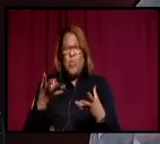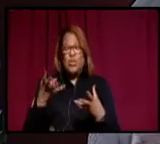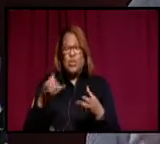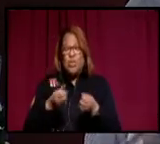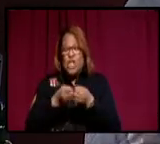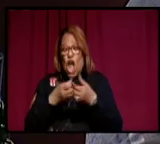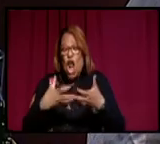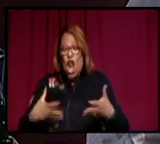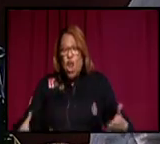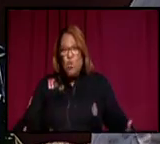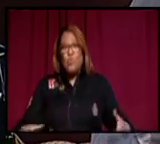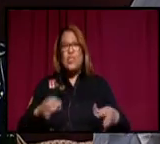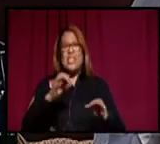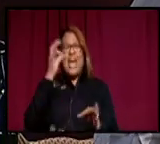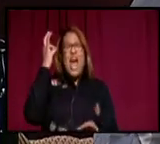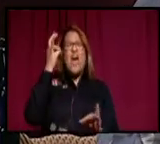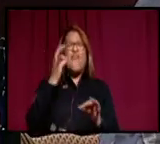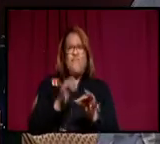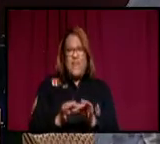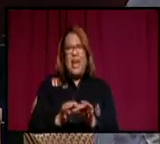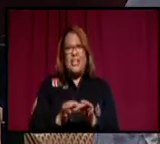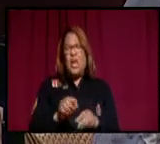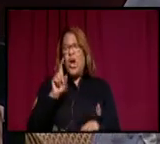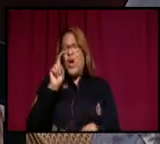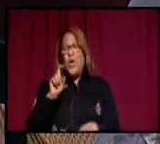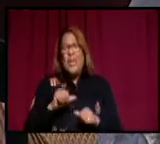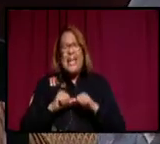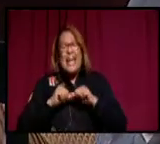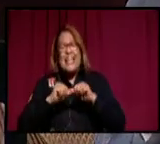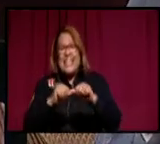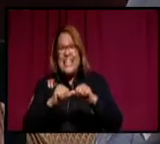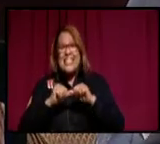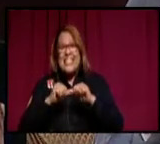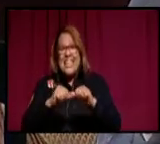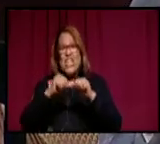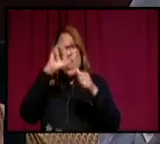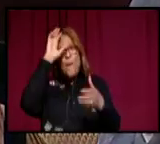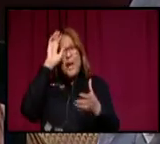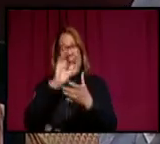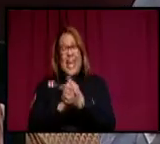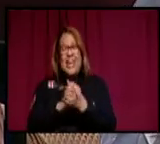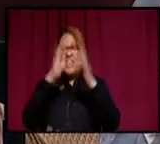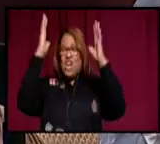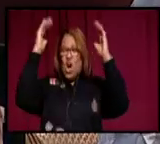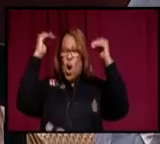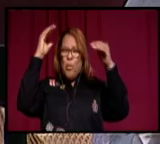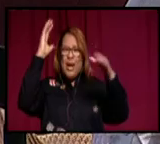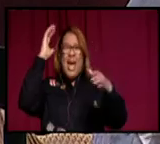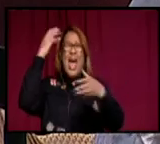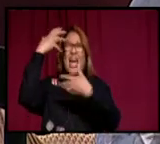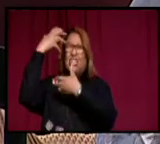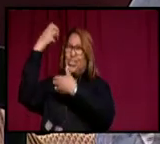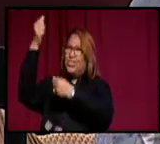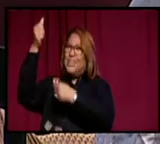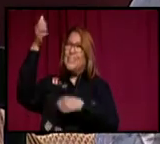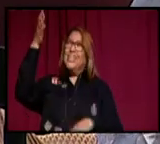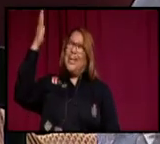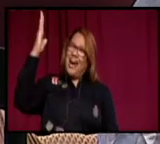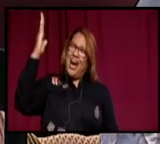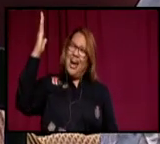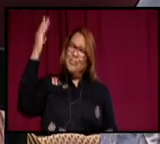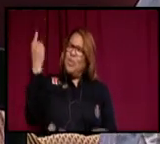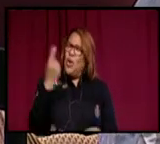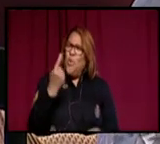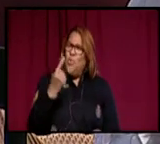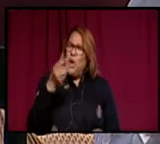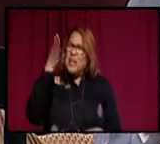faith. Amen. We have to continue in our faith, believing, hoping, and trusting in God. So many people are saying, well, where